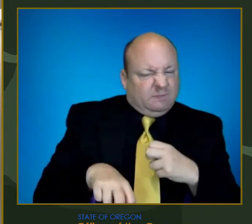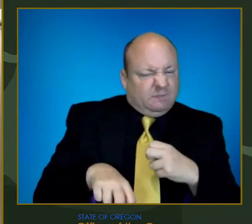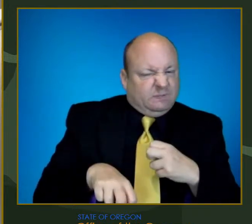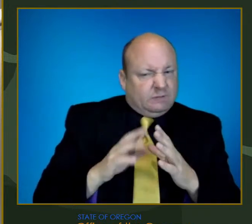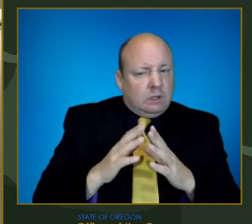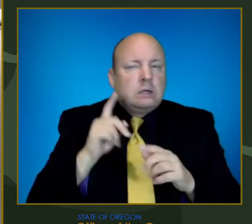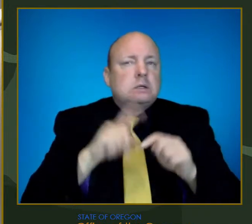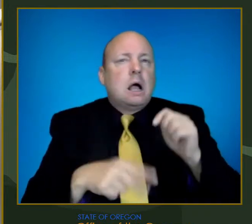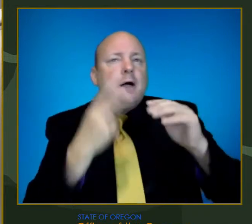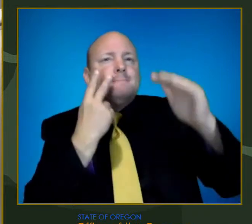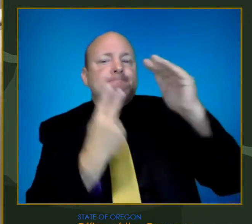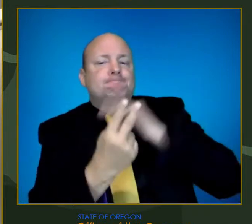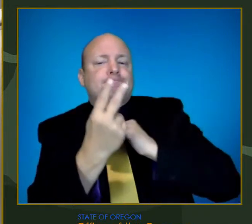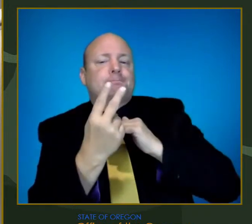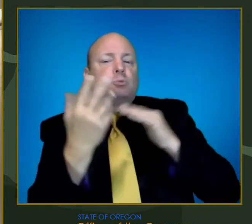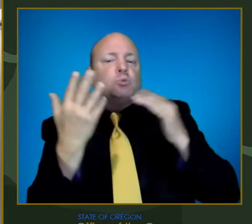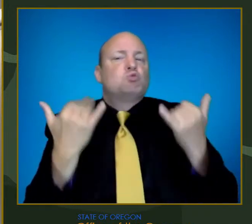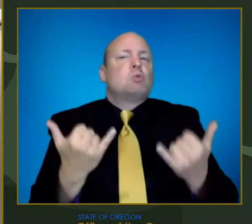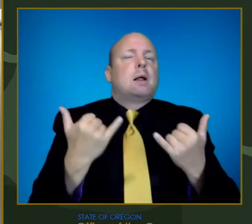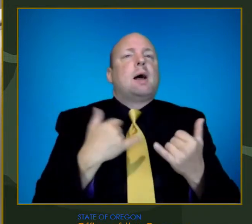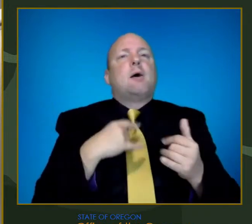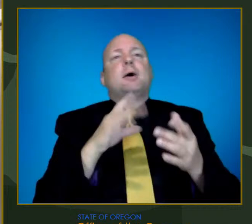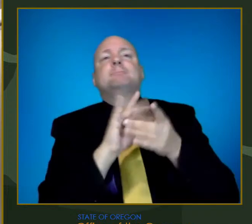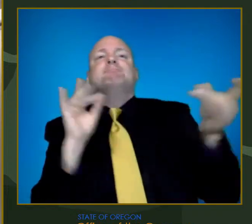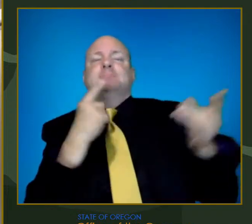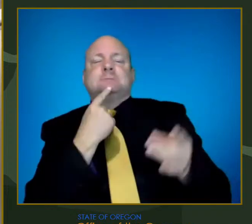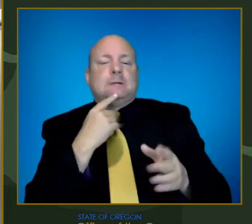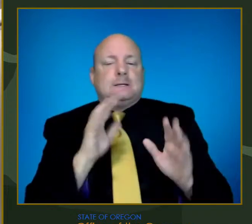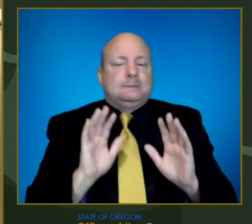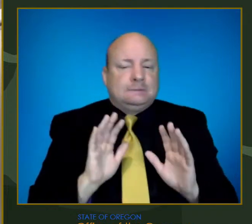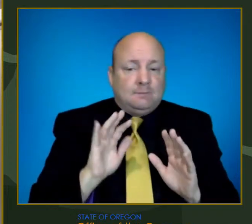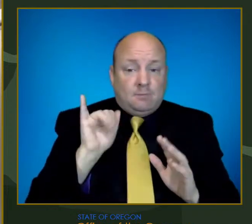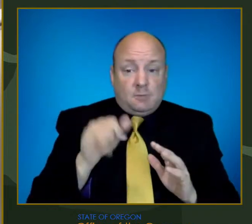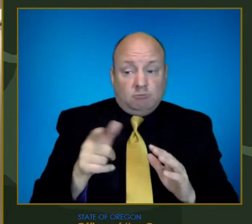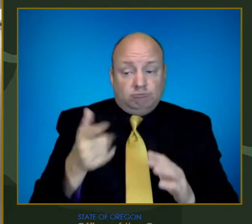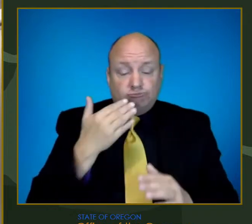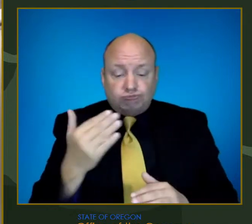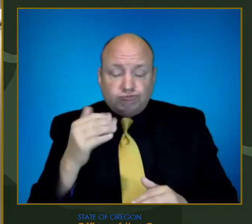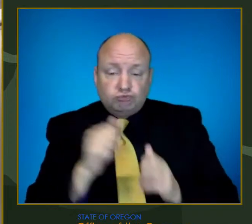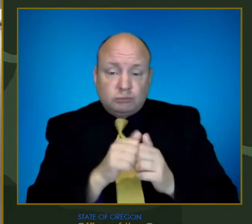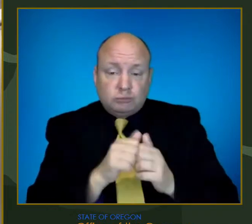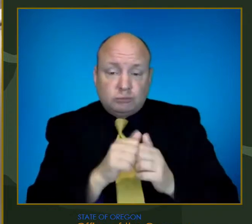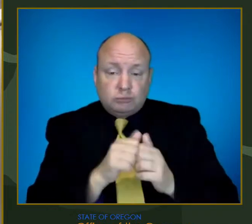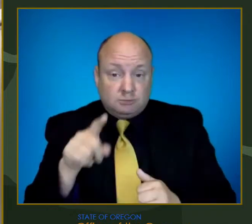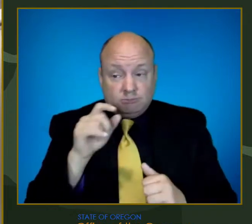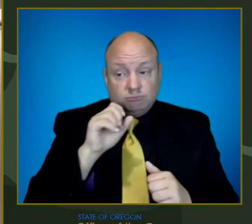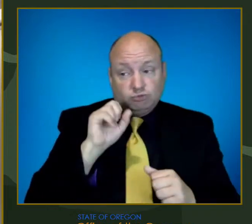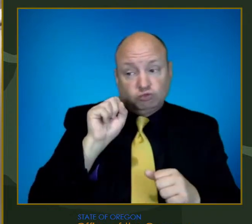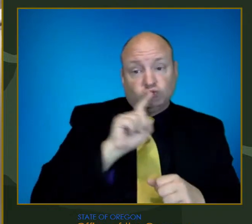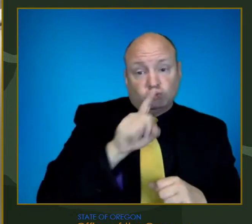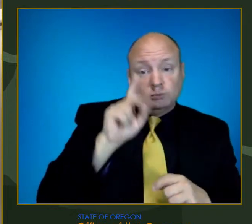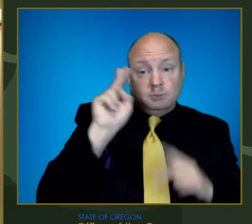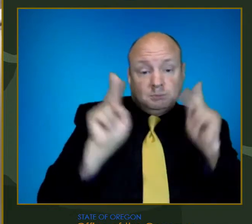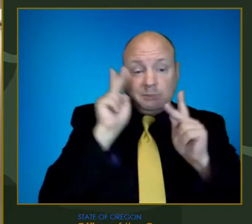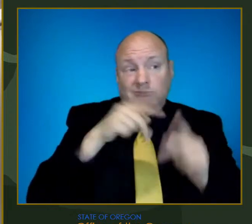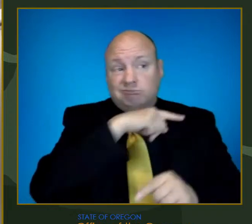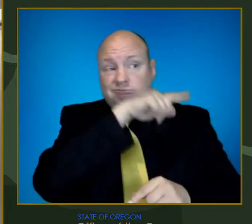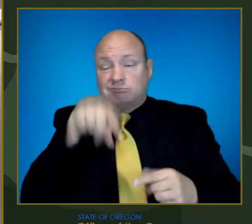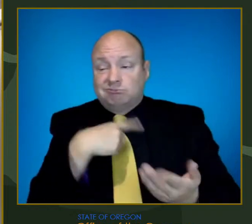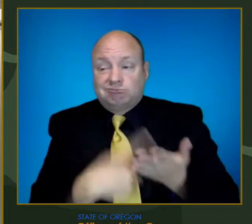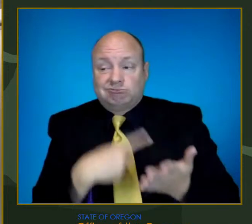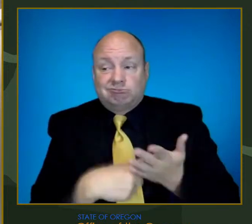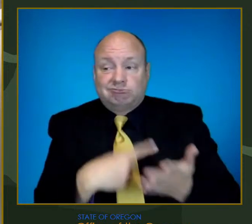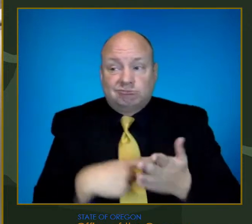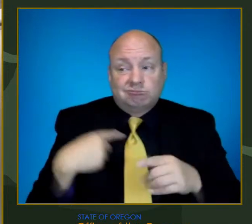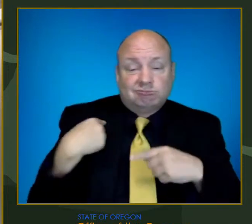I appreciate the question and the concern that people are raising around that topic. Can I add to that? Thank